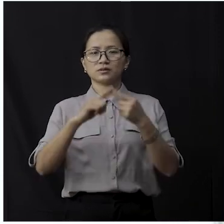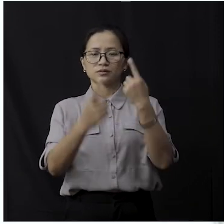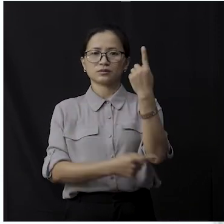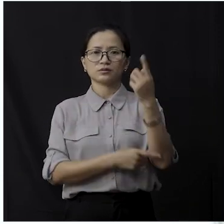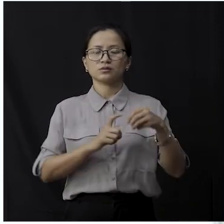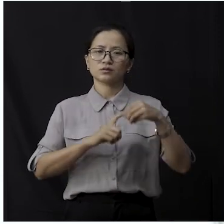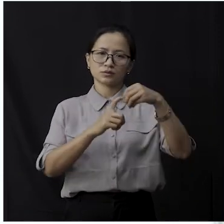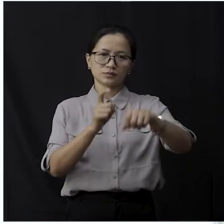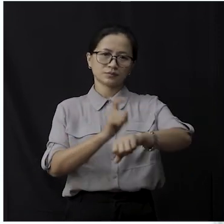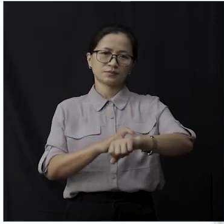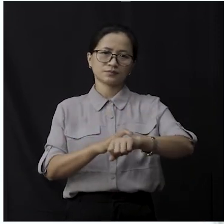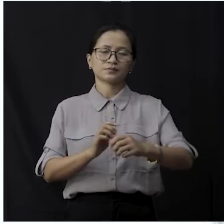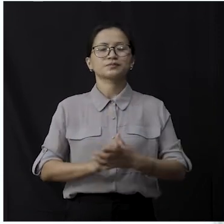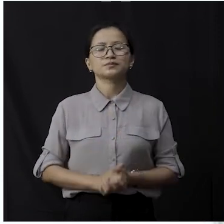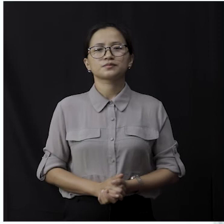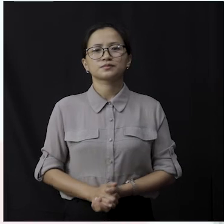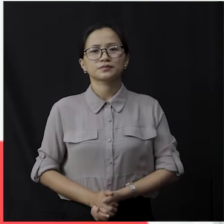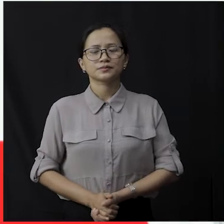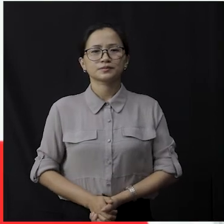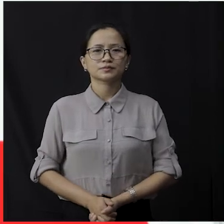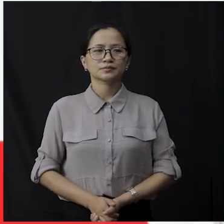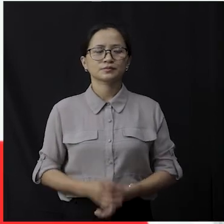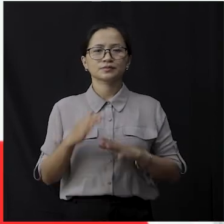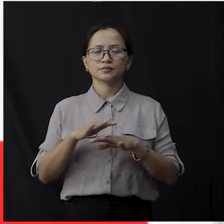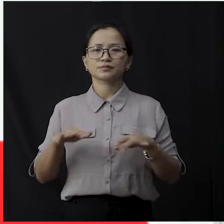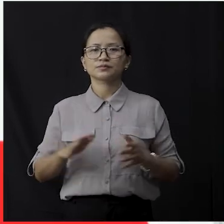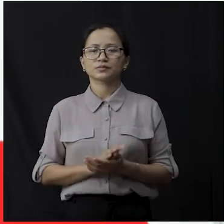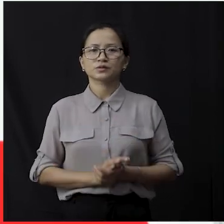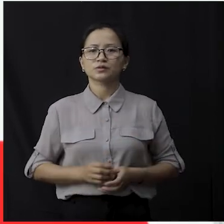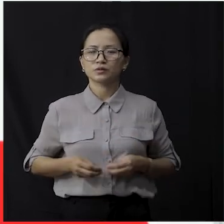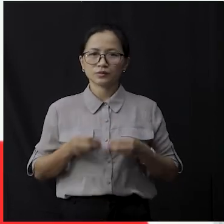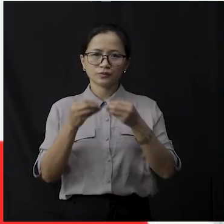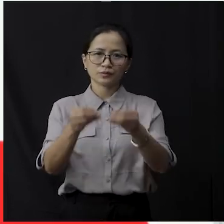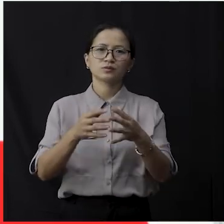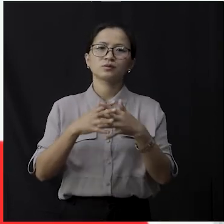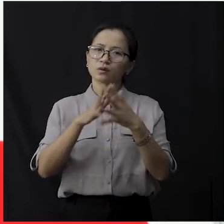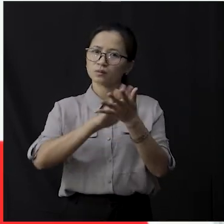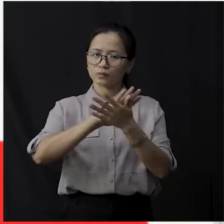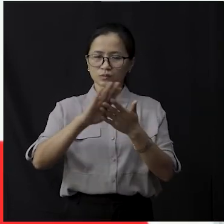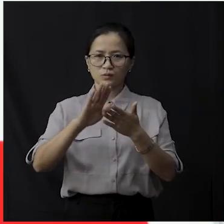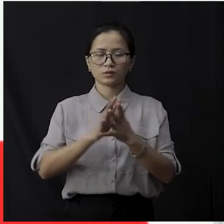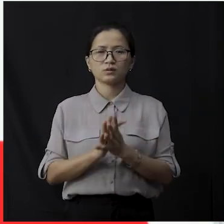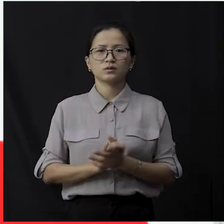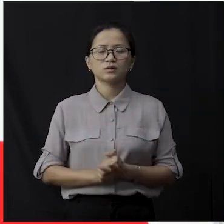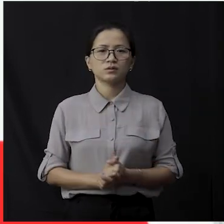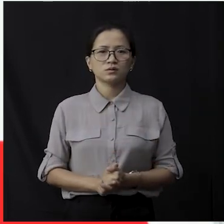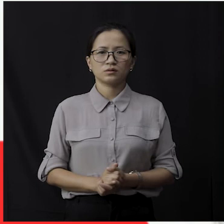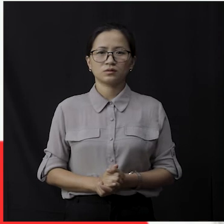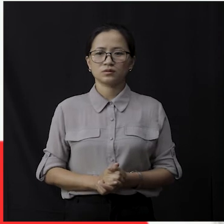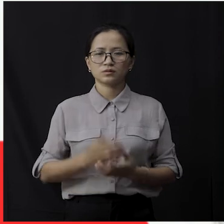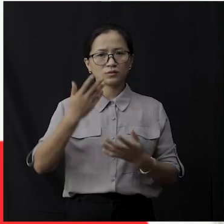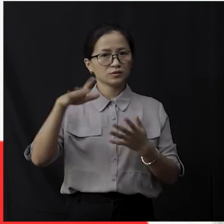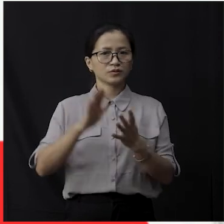question time. Now, students, I will leave you with a homework. And this homework is